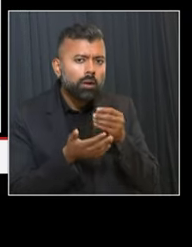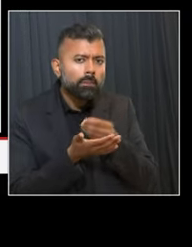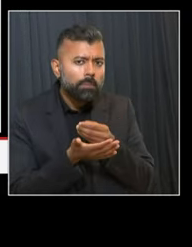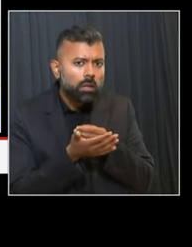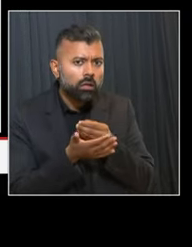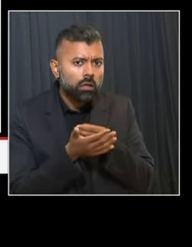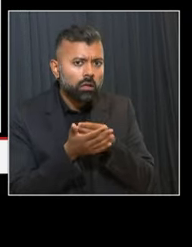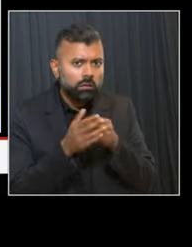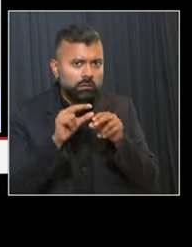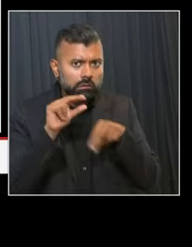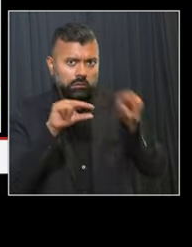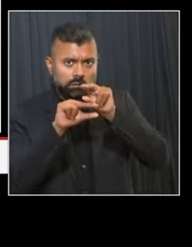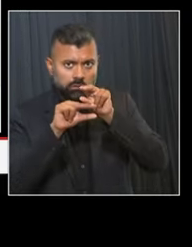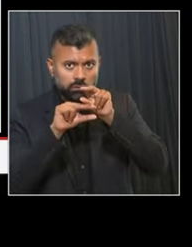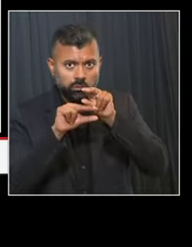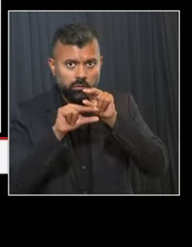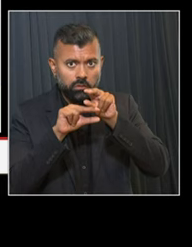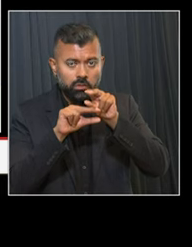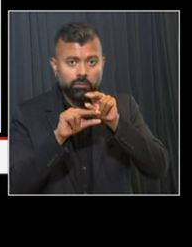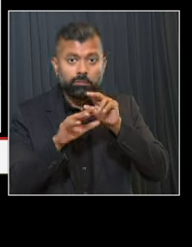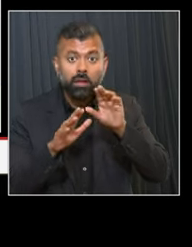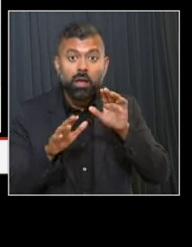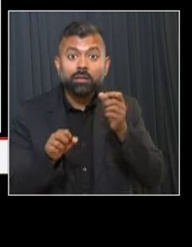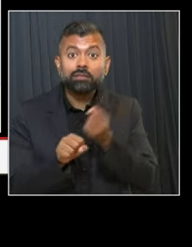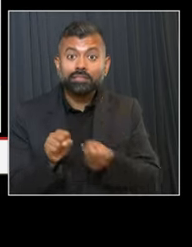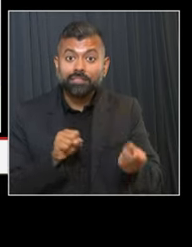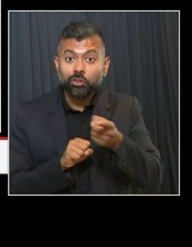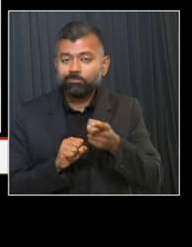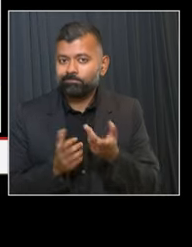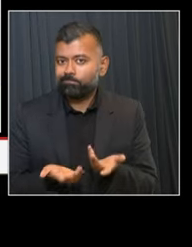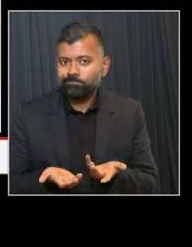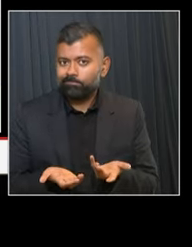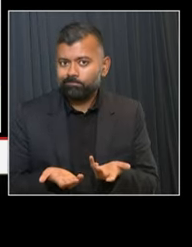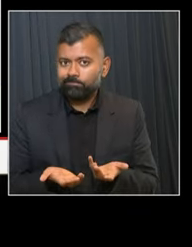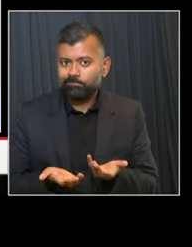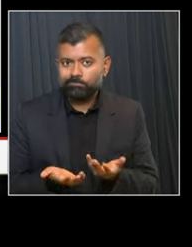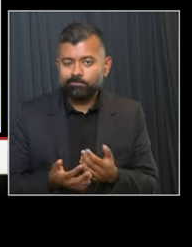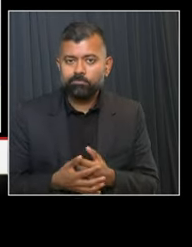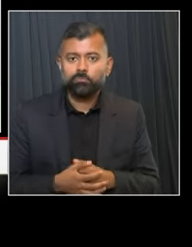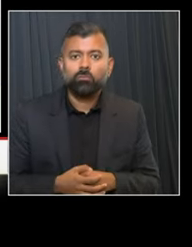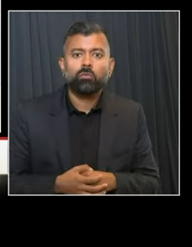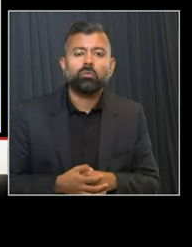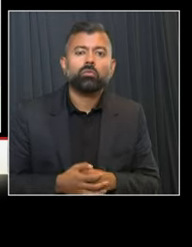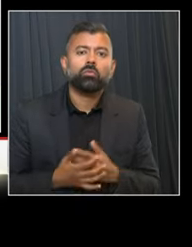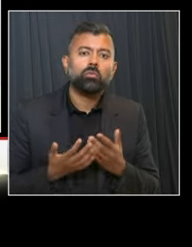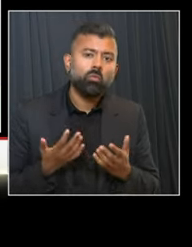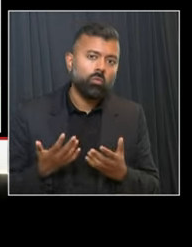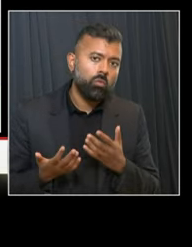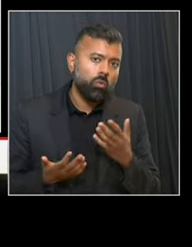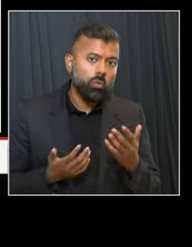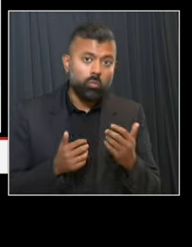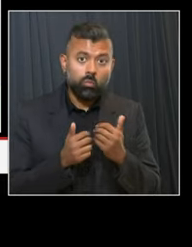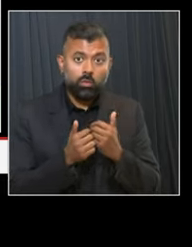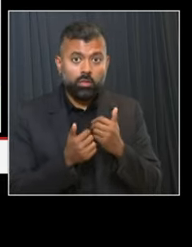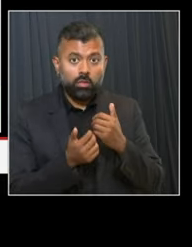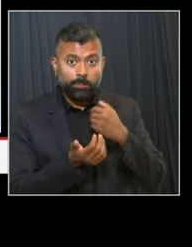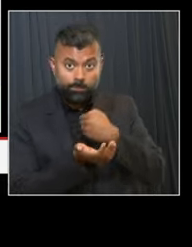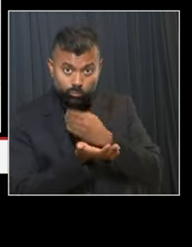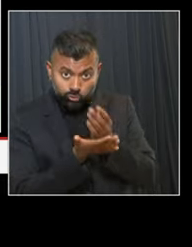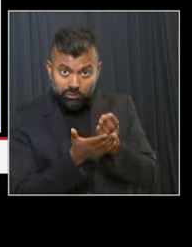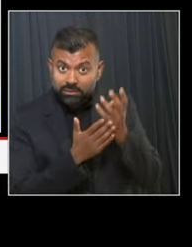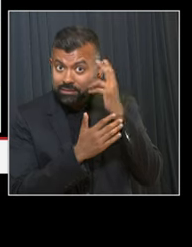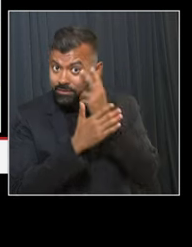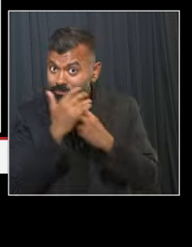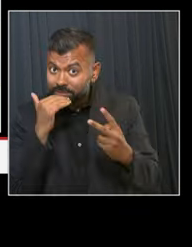faced that across a number of programs. And given the fiscal situation that we're in, it was impossible to put back every dollar